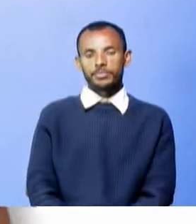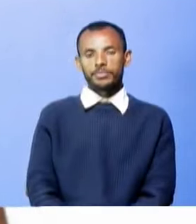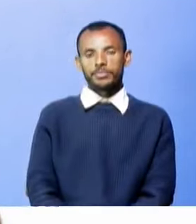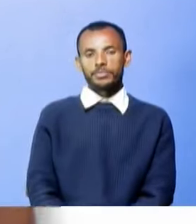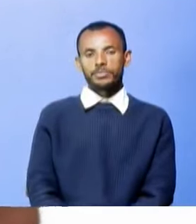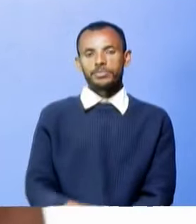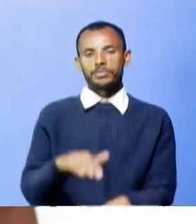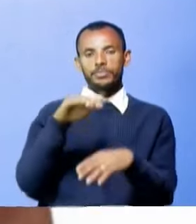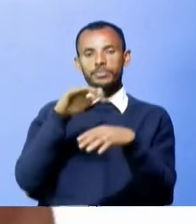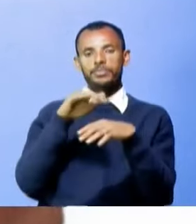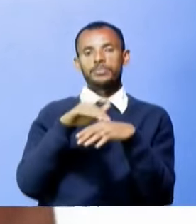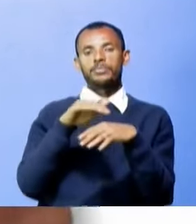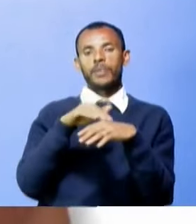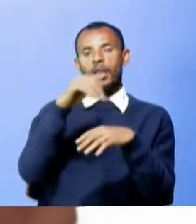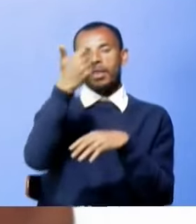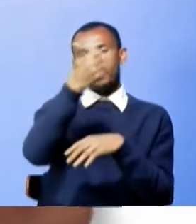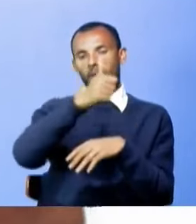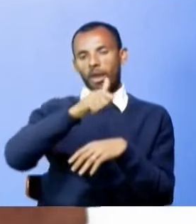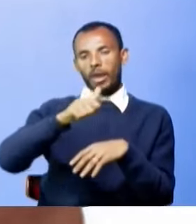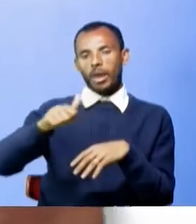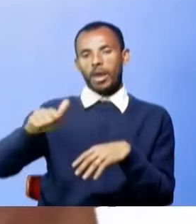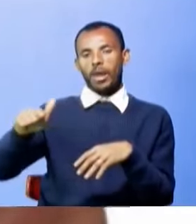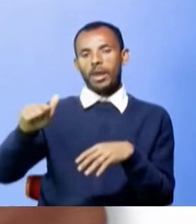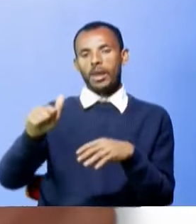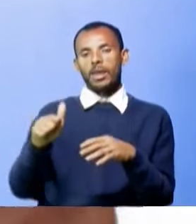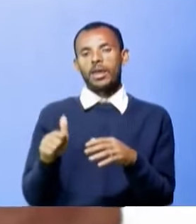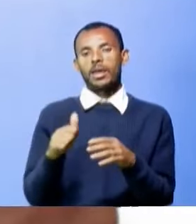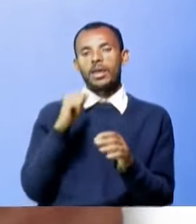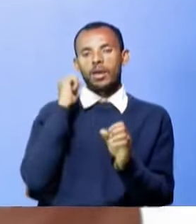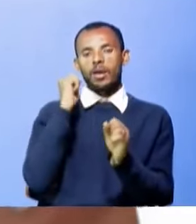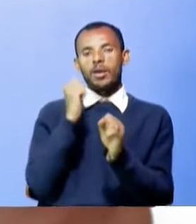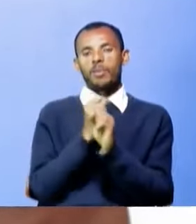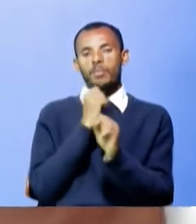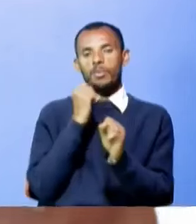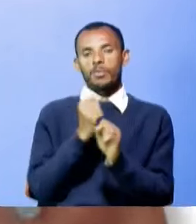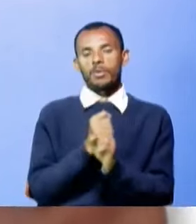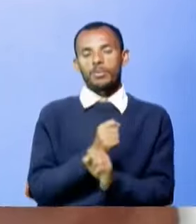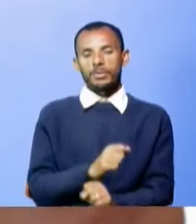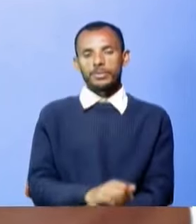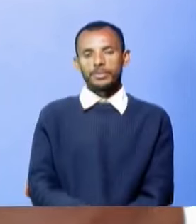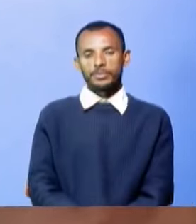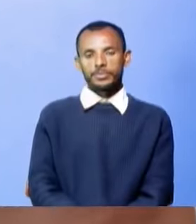at any performance